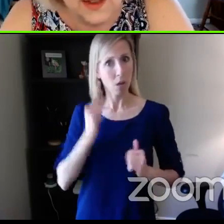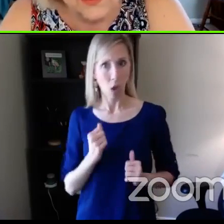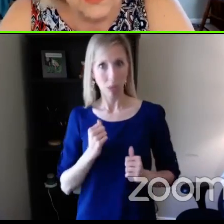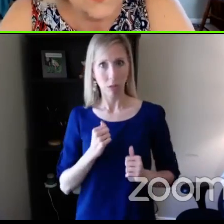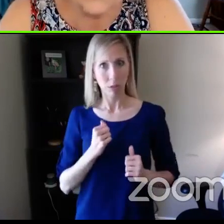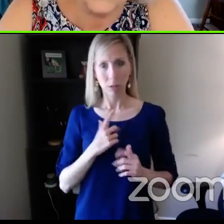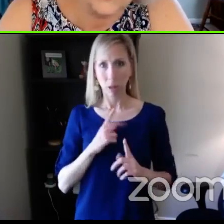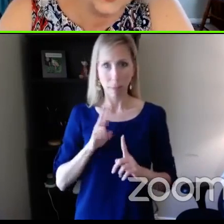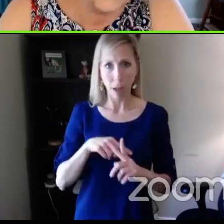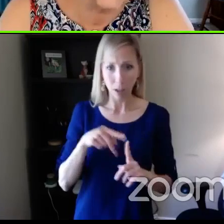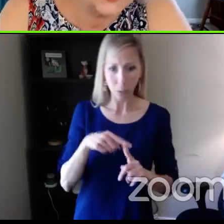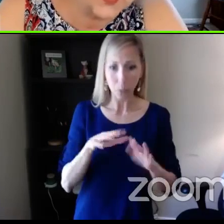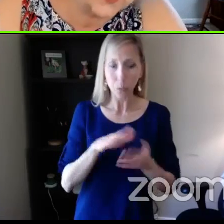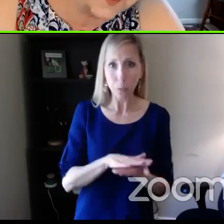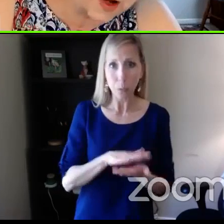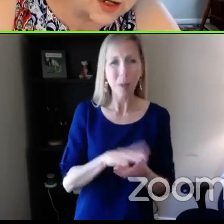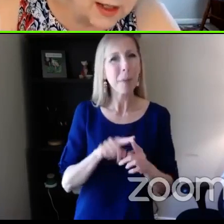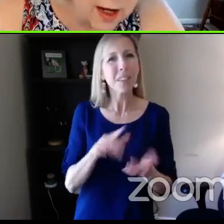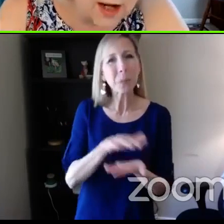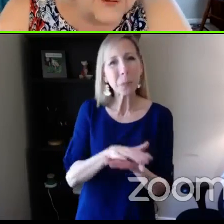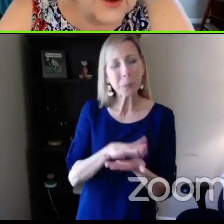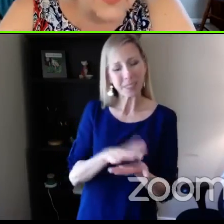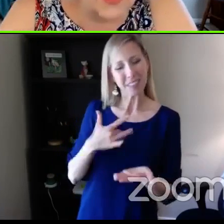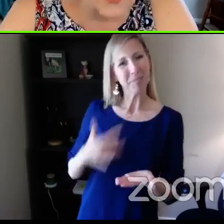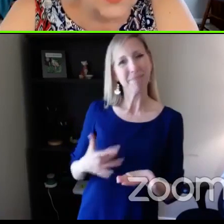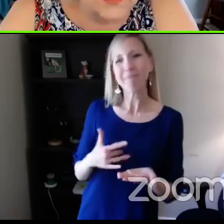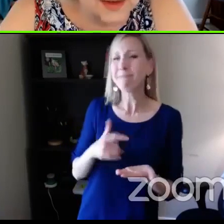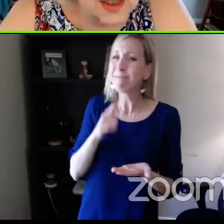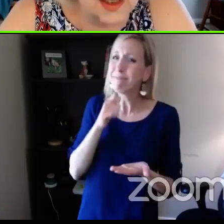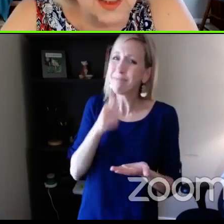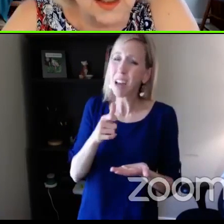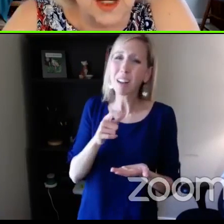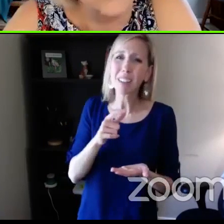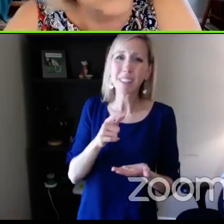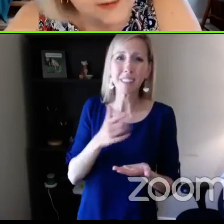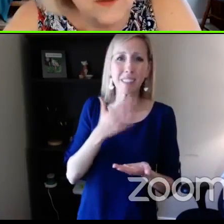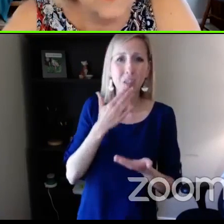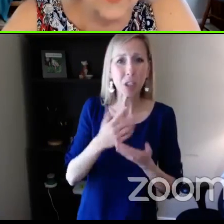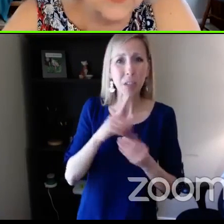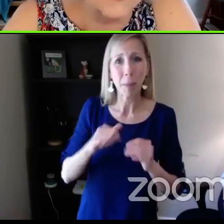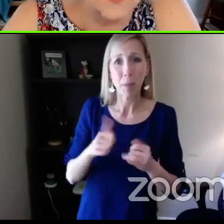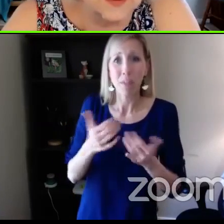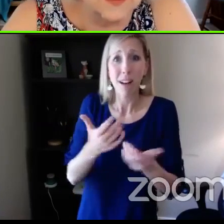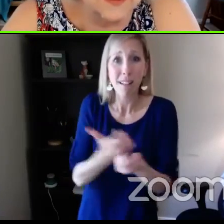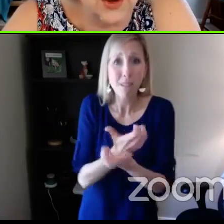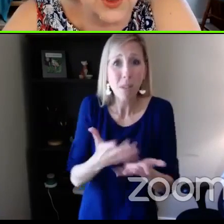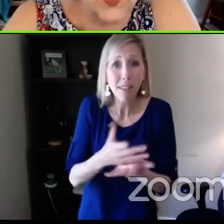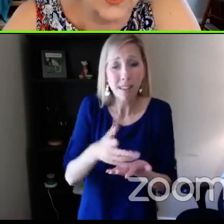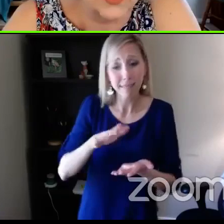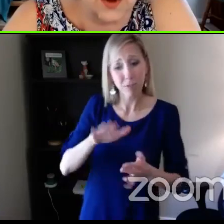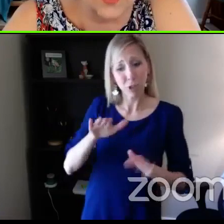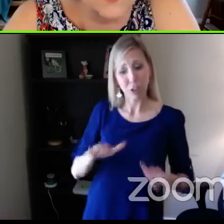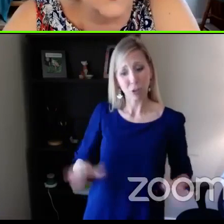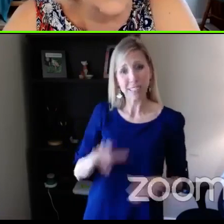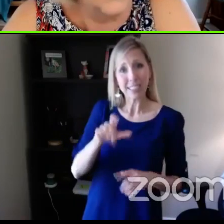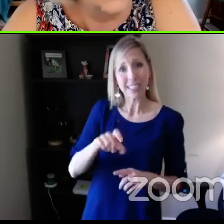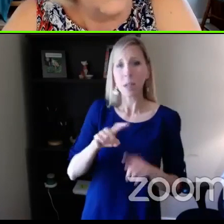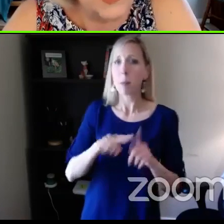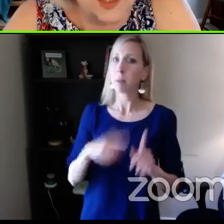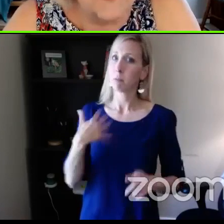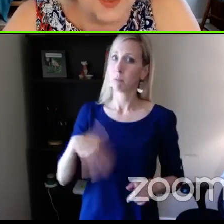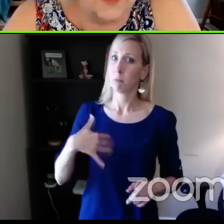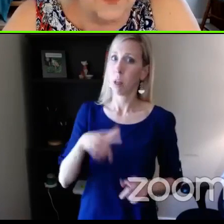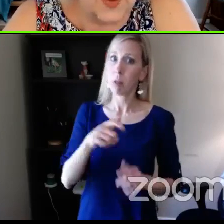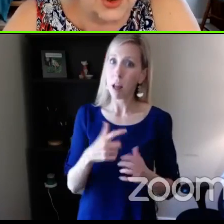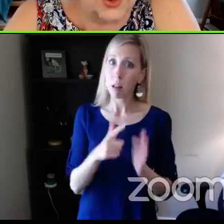because, schools don't always want to provide everything our kids need. And yet, the law is pretty strong. So